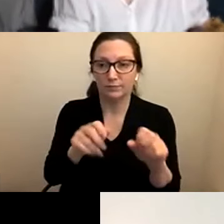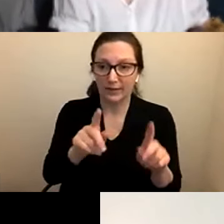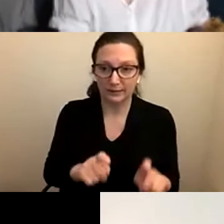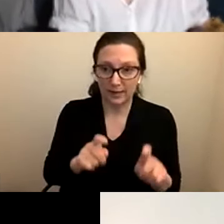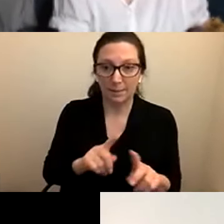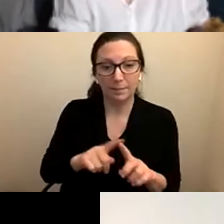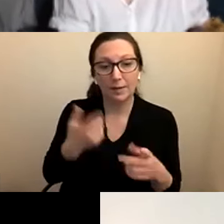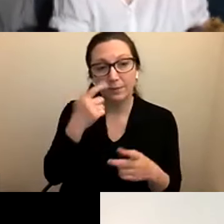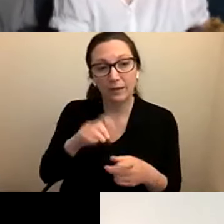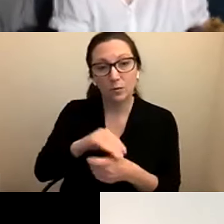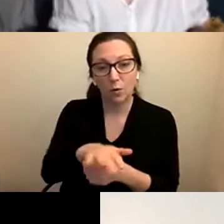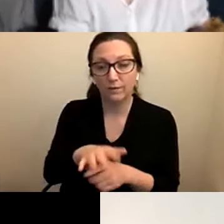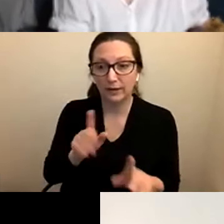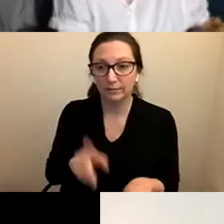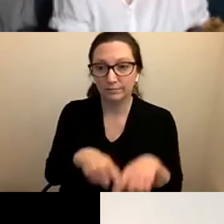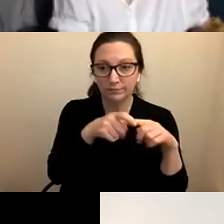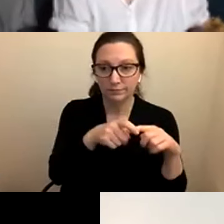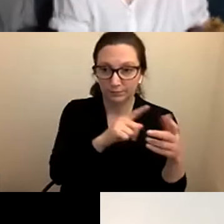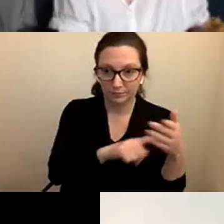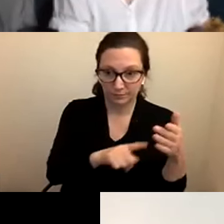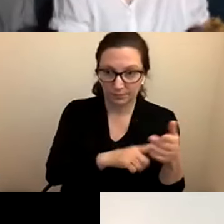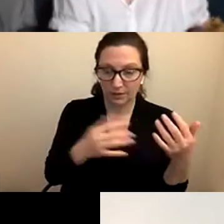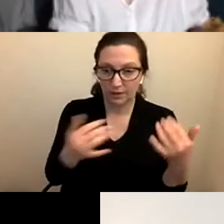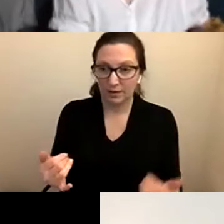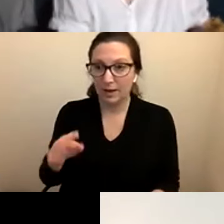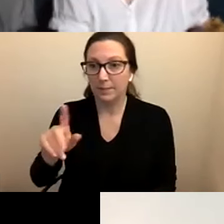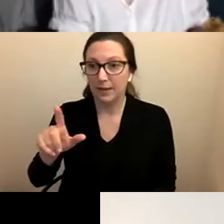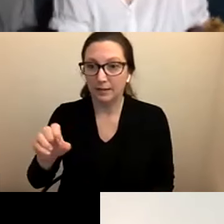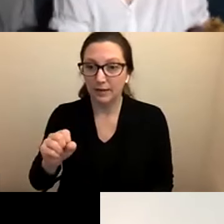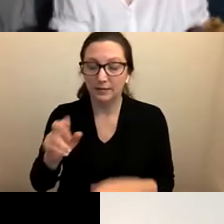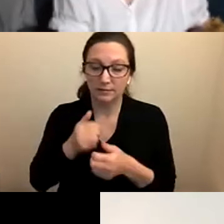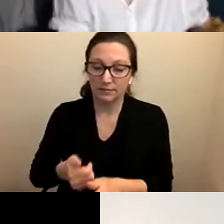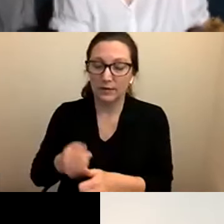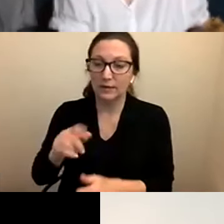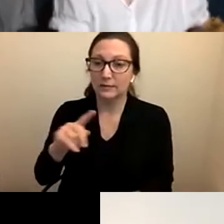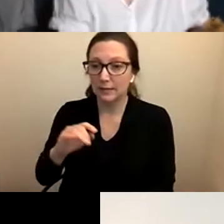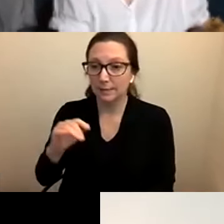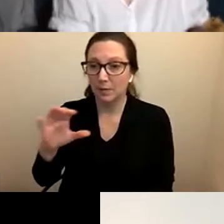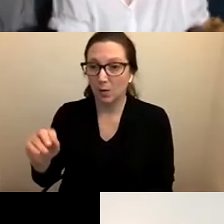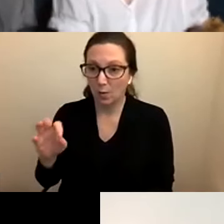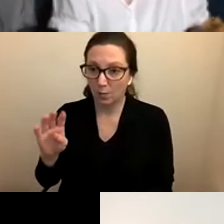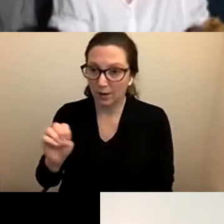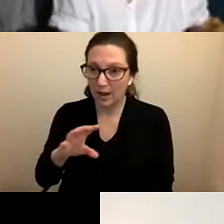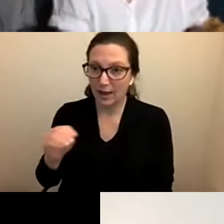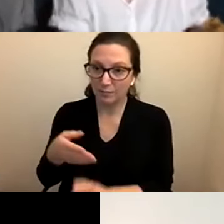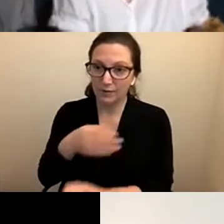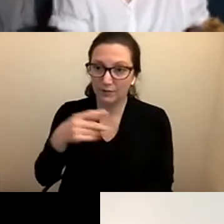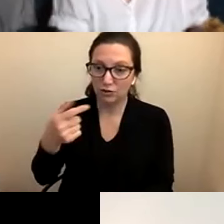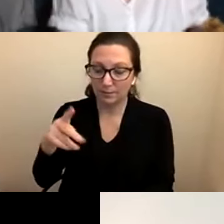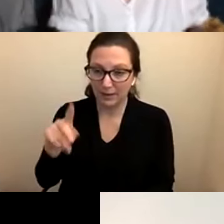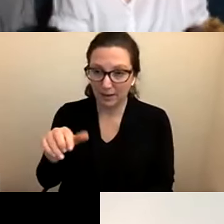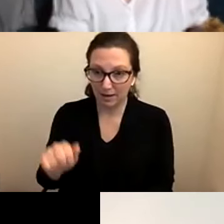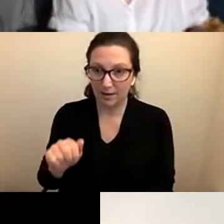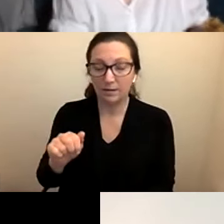pandemic, it was canceled. Now the BLS is using admission by zip code and previous GPAs. The reason this is a problem is that the